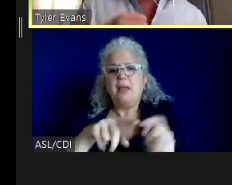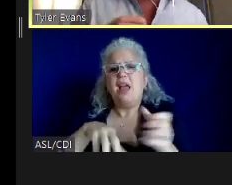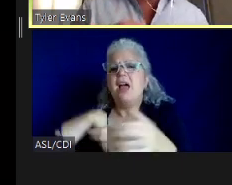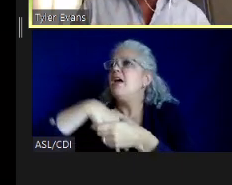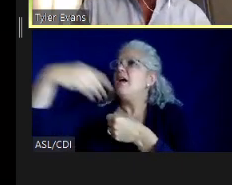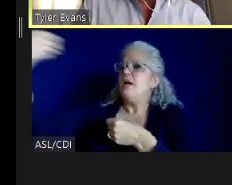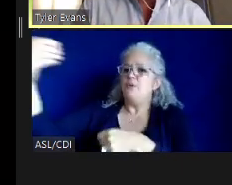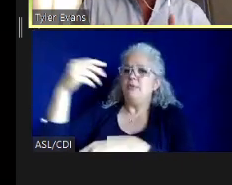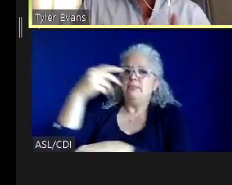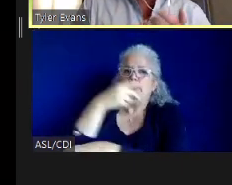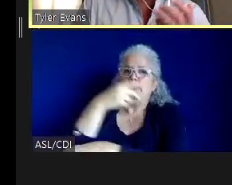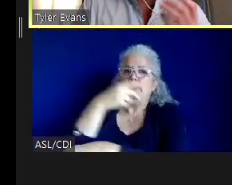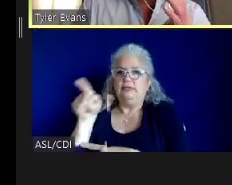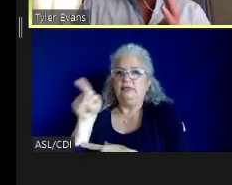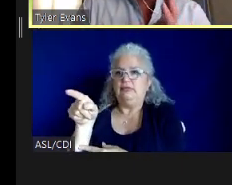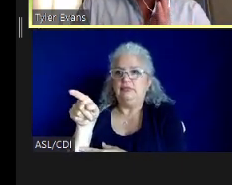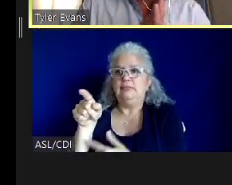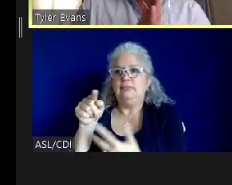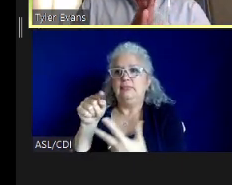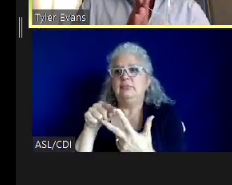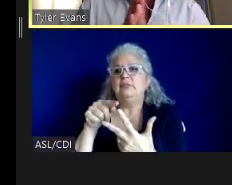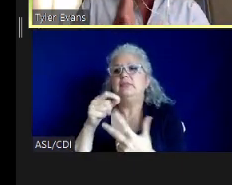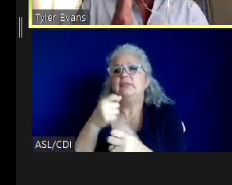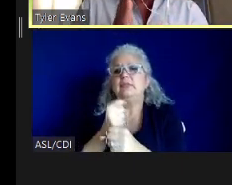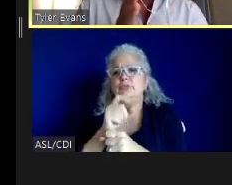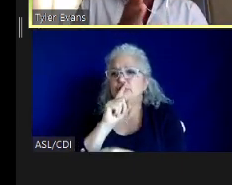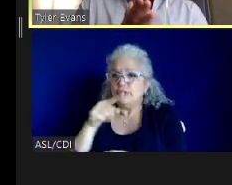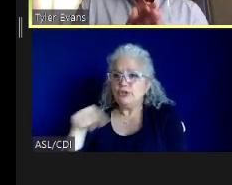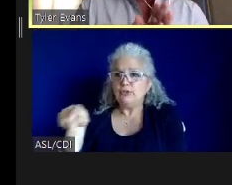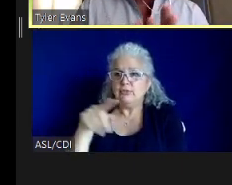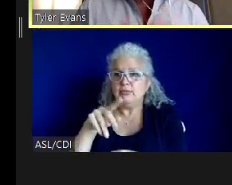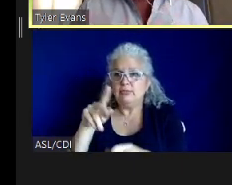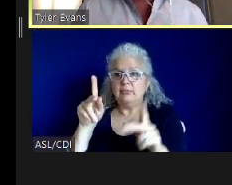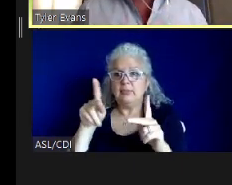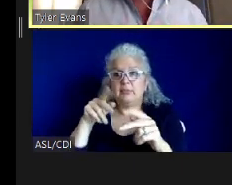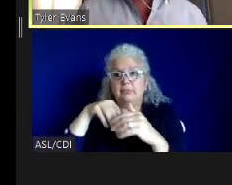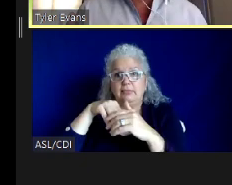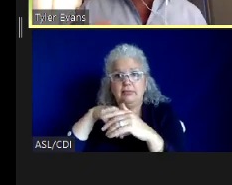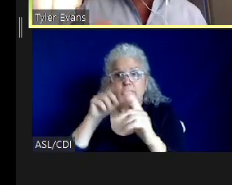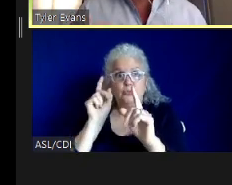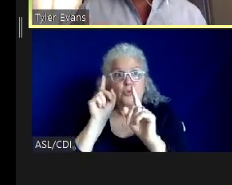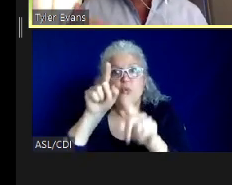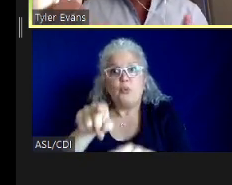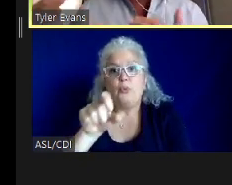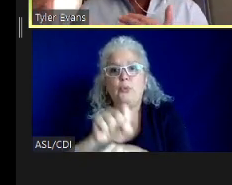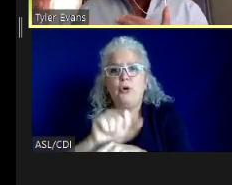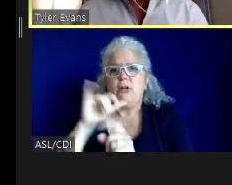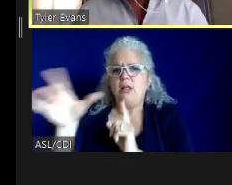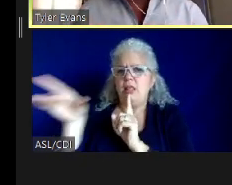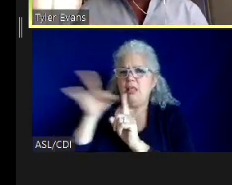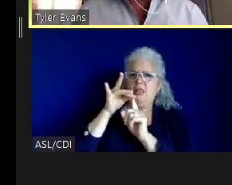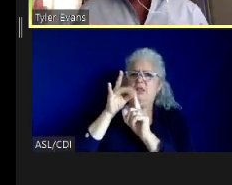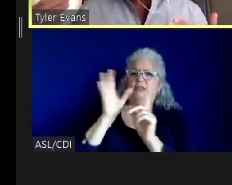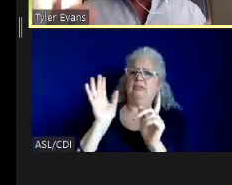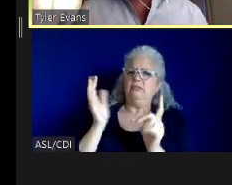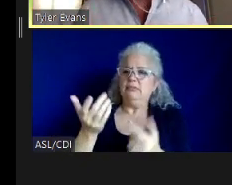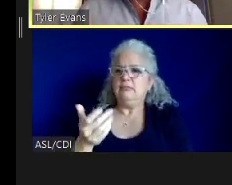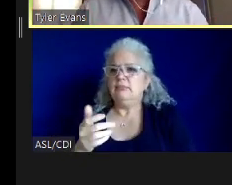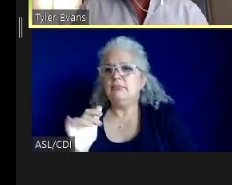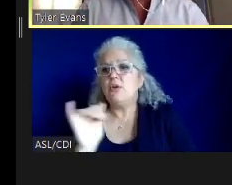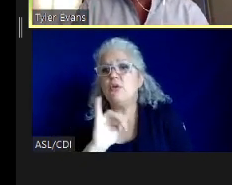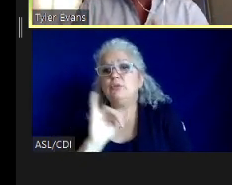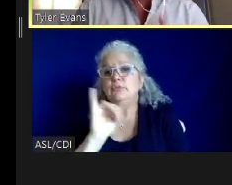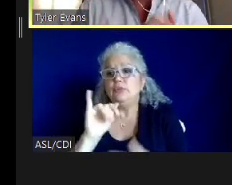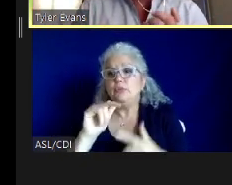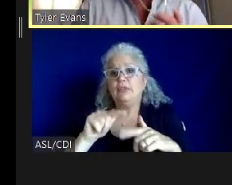going into facilities and getting folks sick, right? And second, we want to ensure that once they start vaccinating other people, that they're